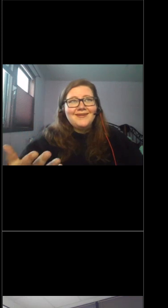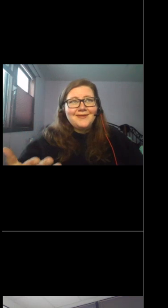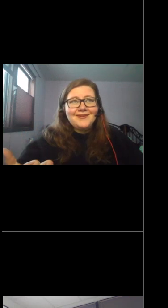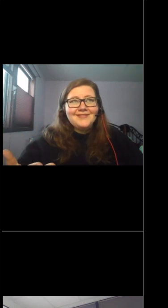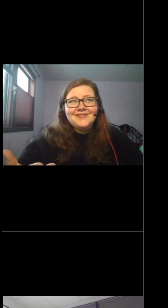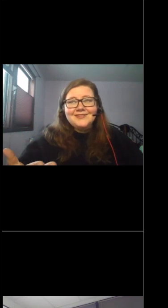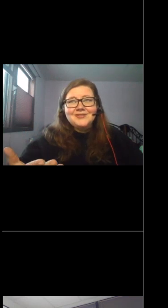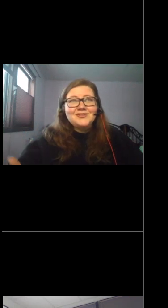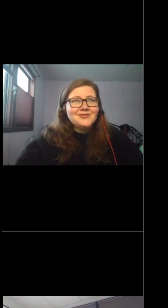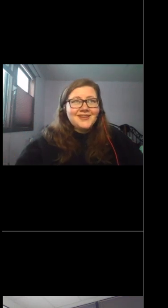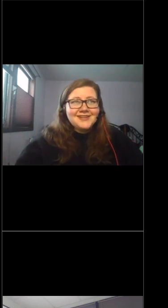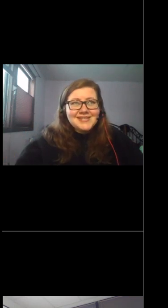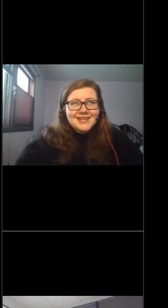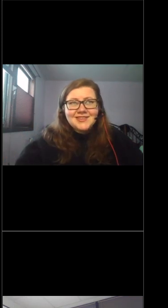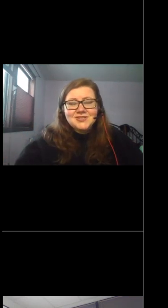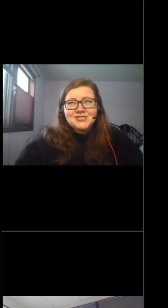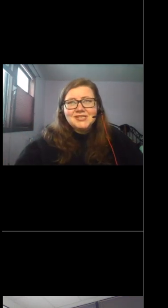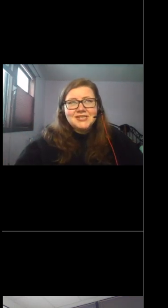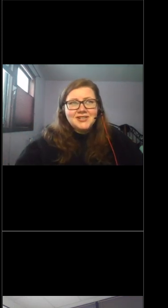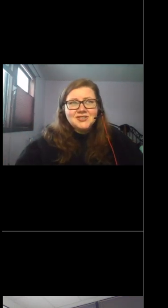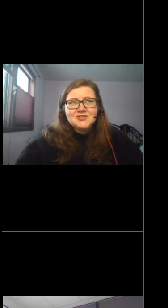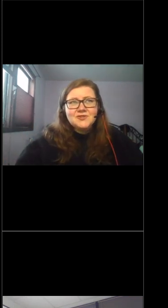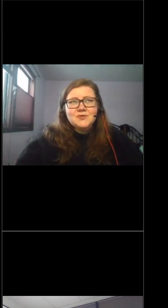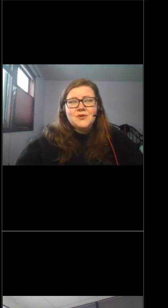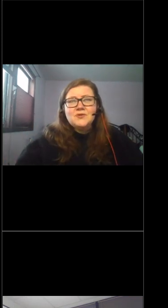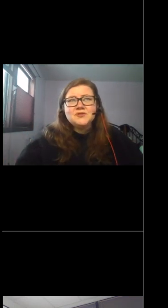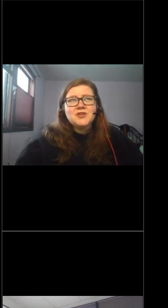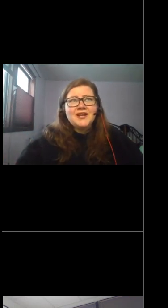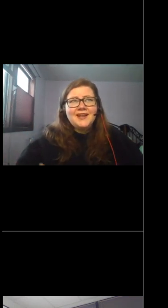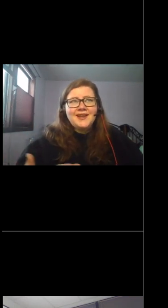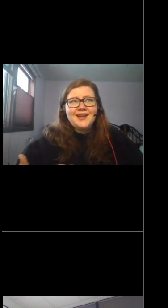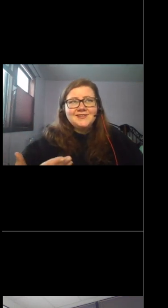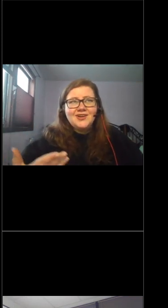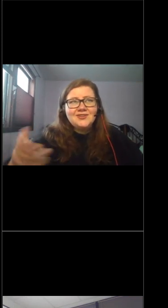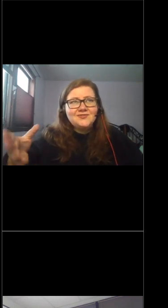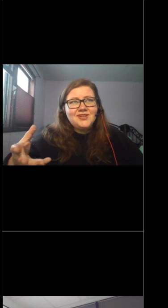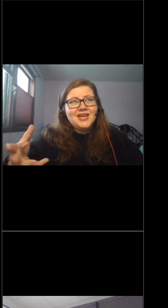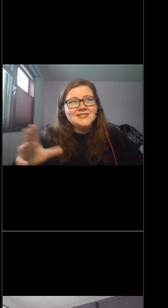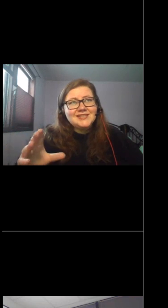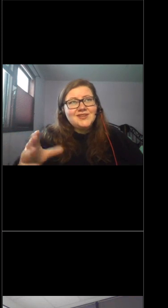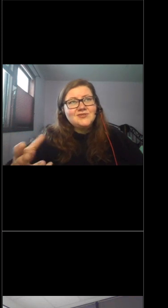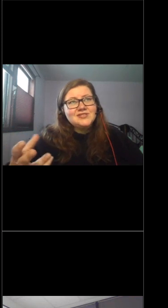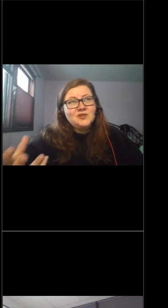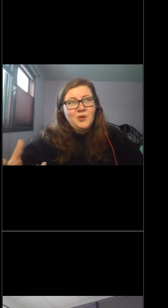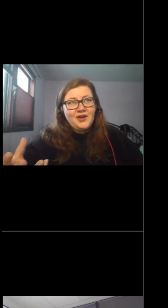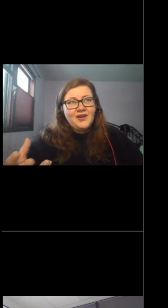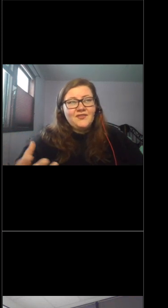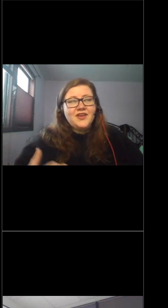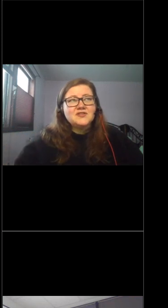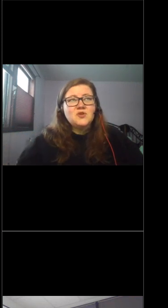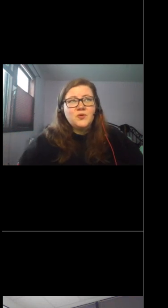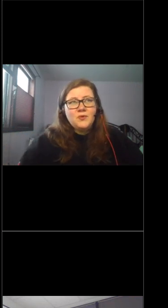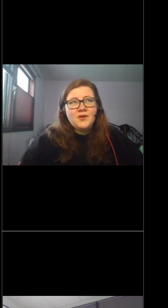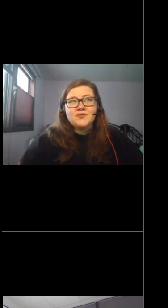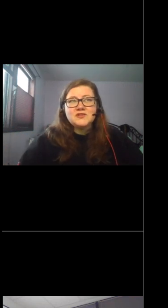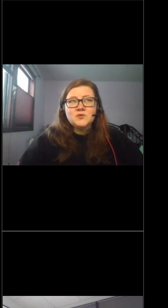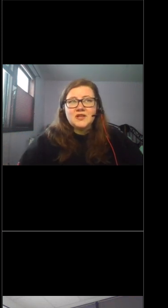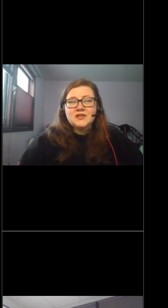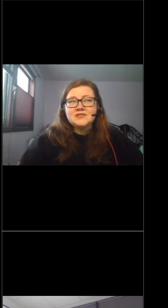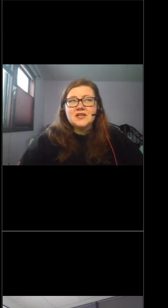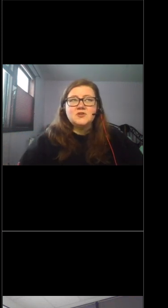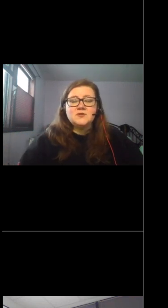they are looking to get their CEHs or their renewal training and not realize that they only did part of it. So